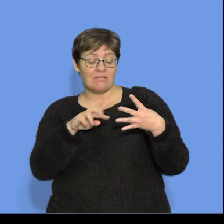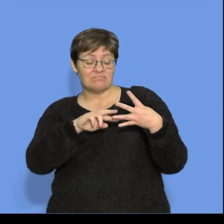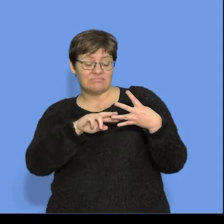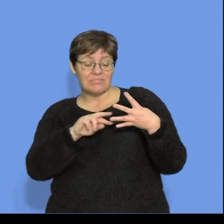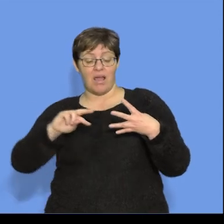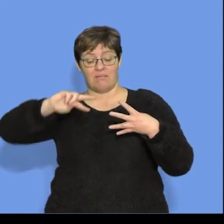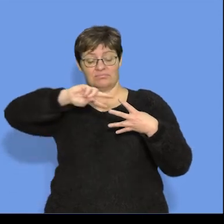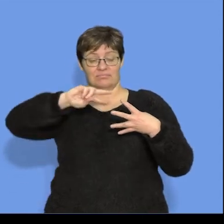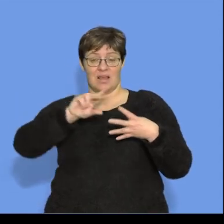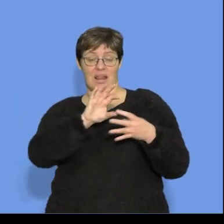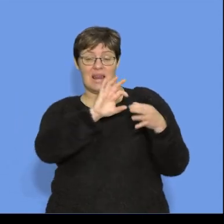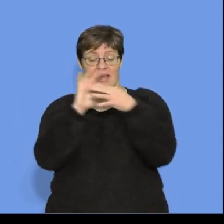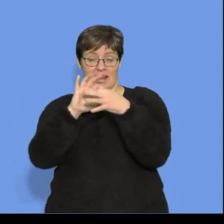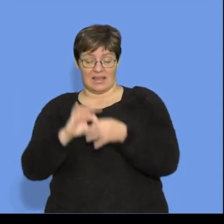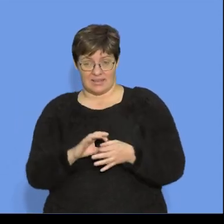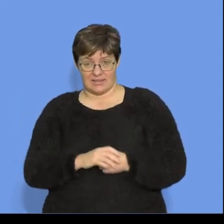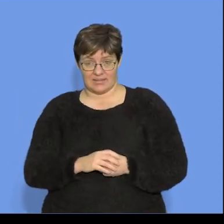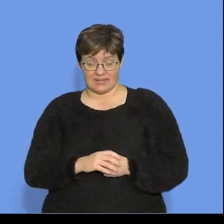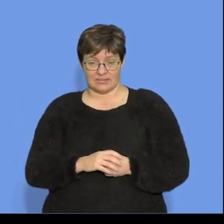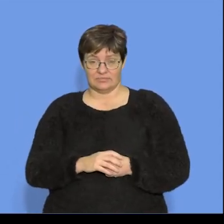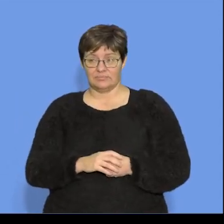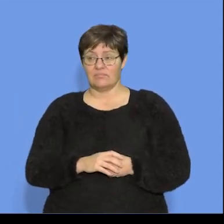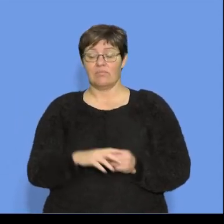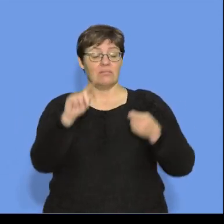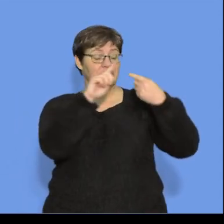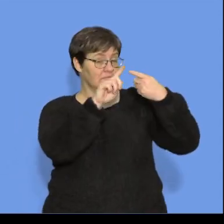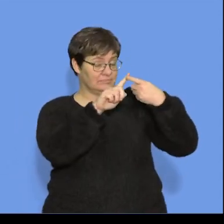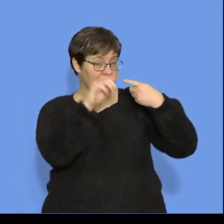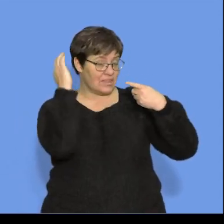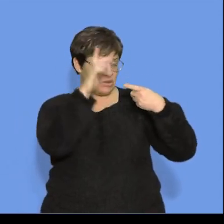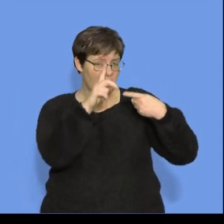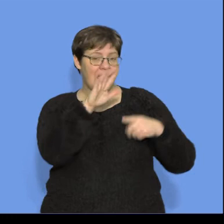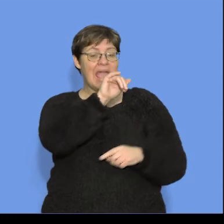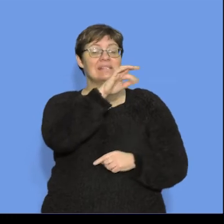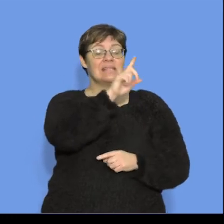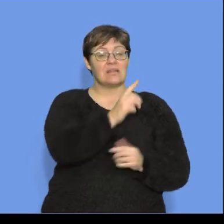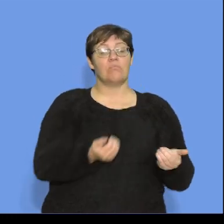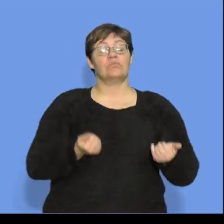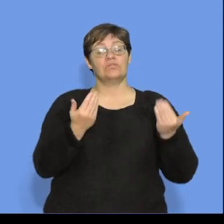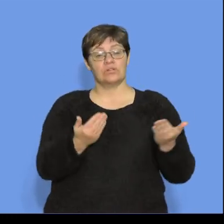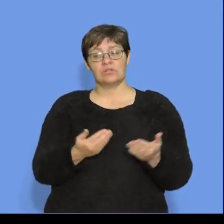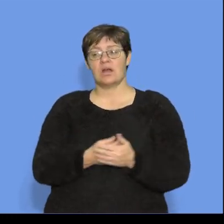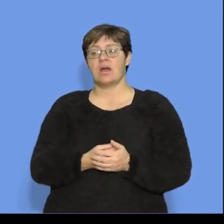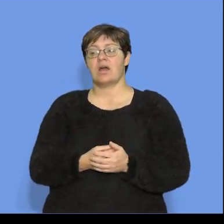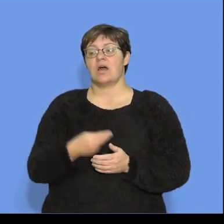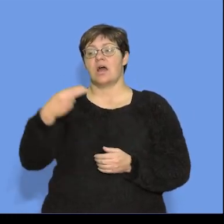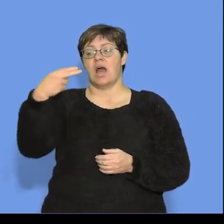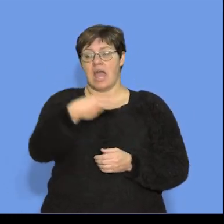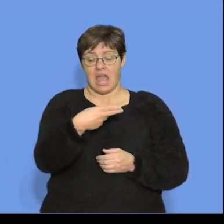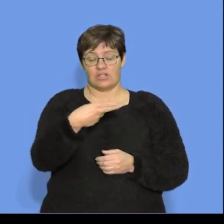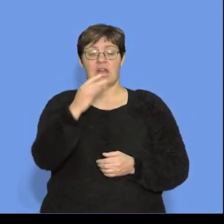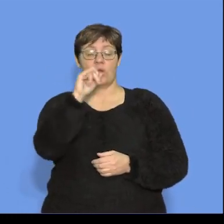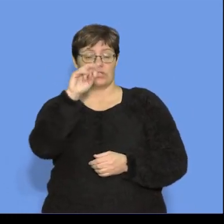So let me remind you that in terms of Arrhenius theory, an acid produces hydrogen ions. That's